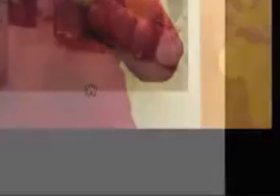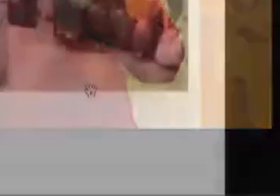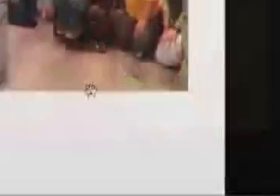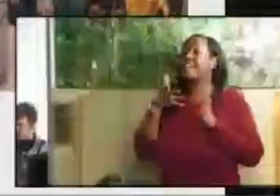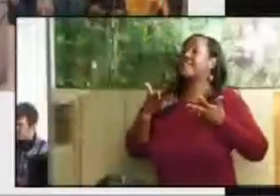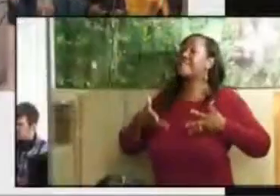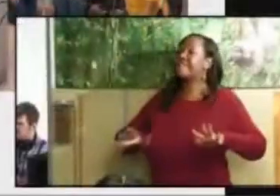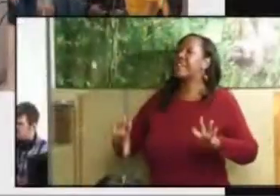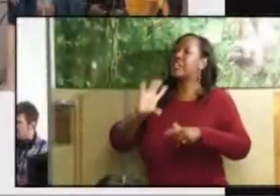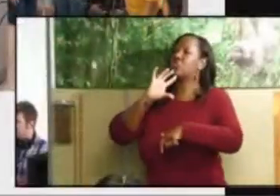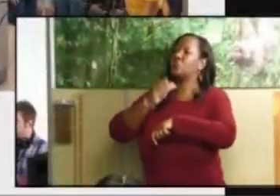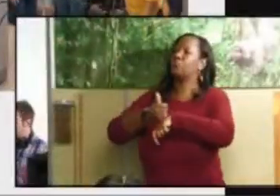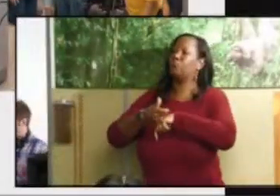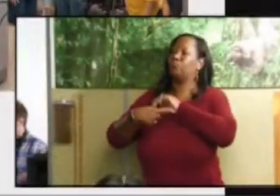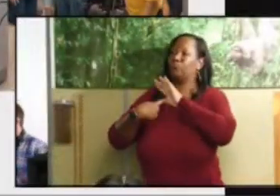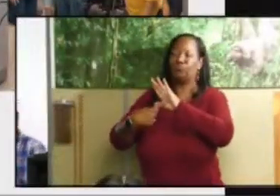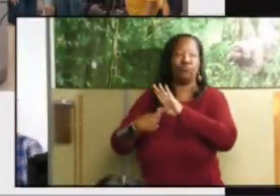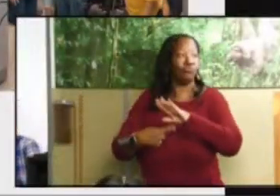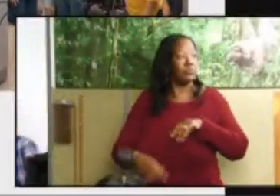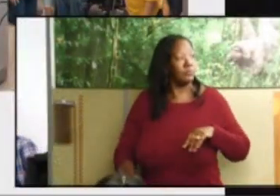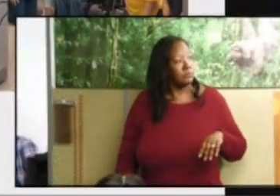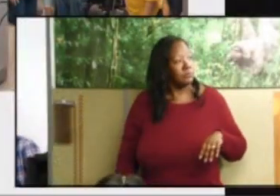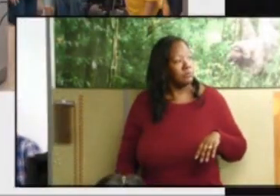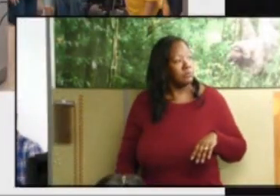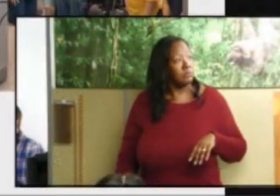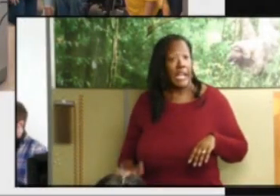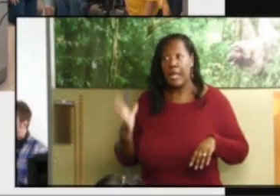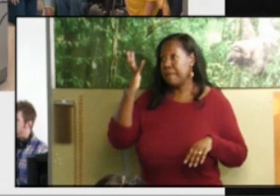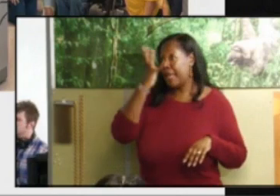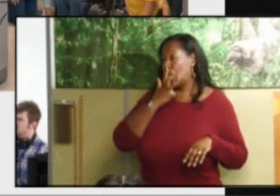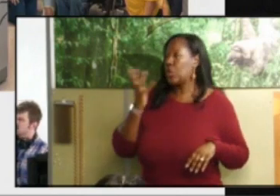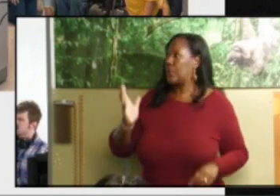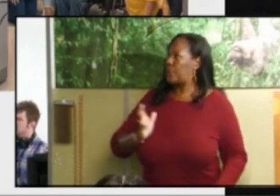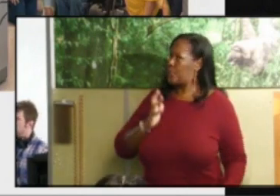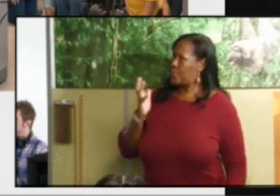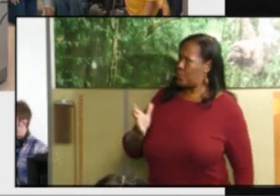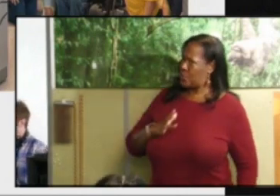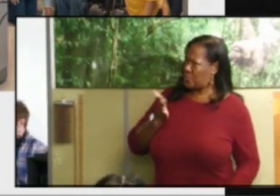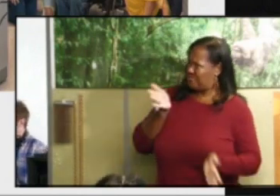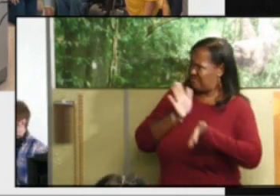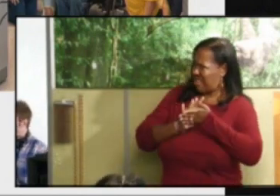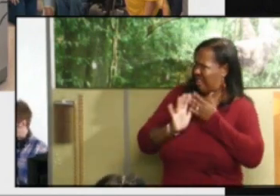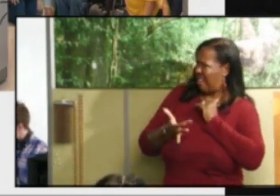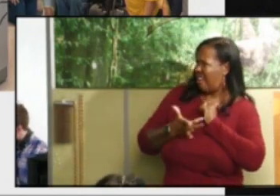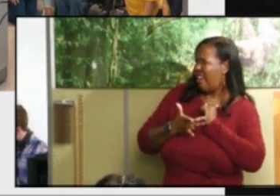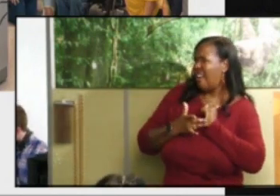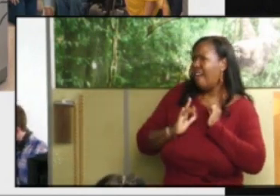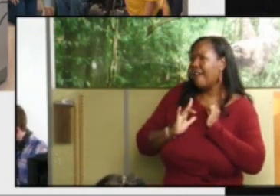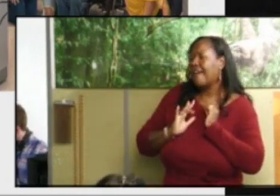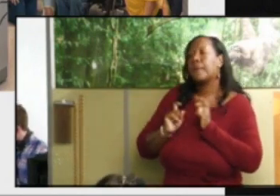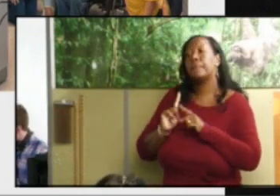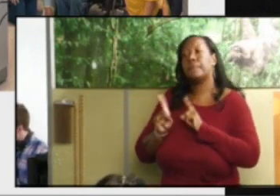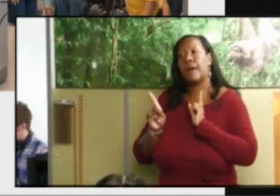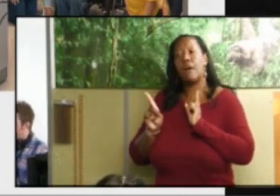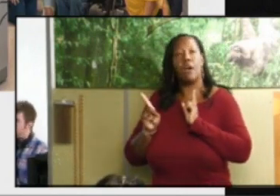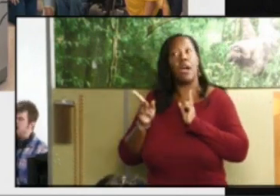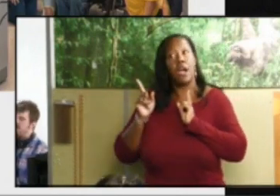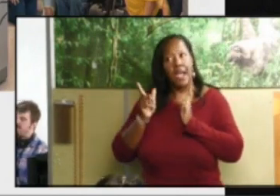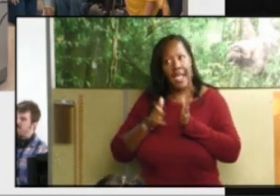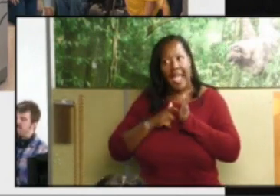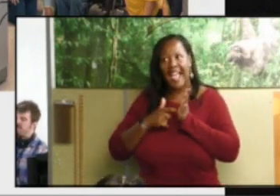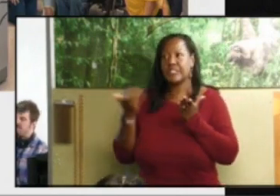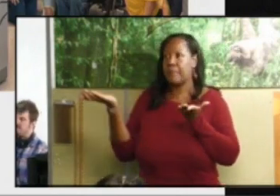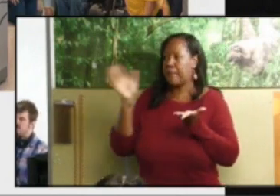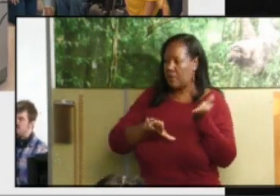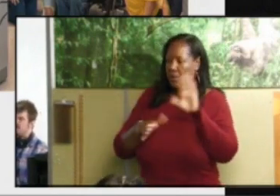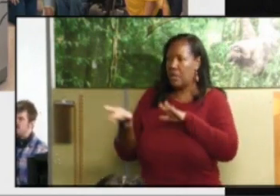installation. But it might look very sophisticated, very sleek, but it has to travel. So it